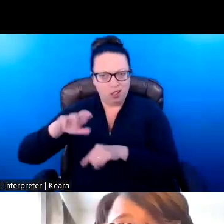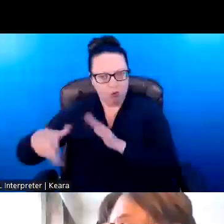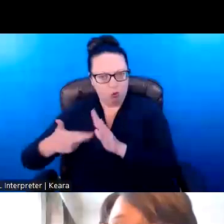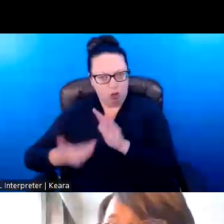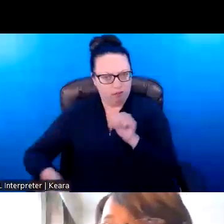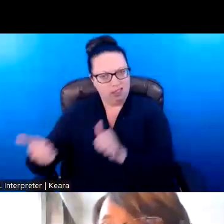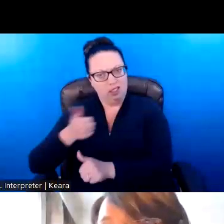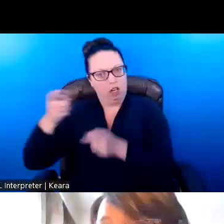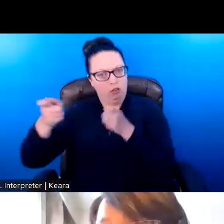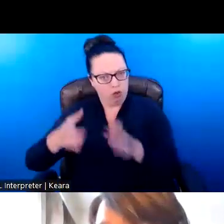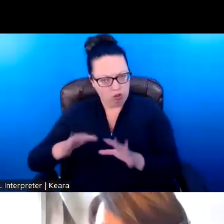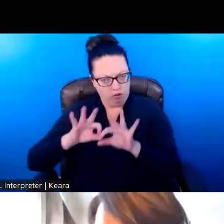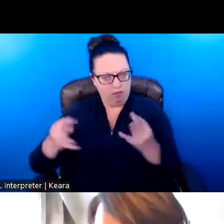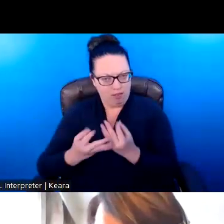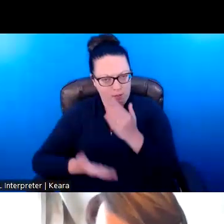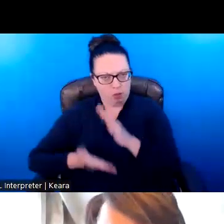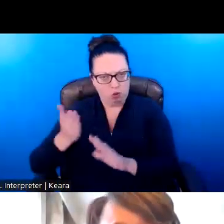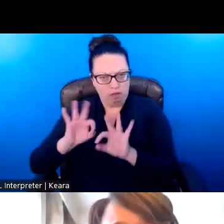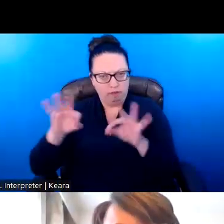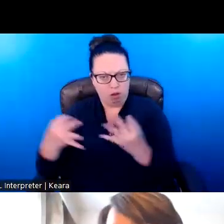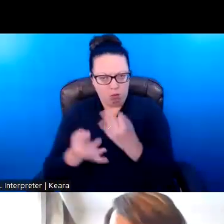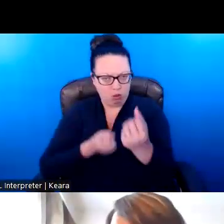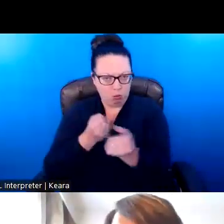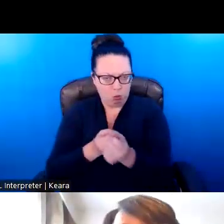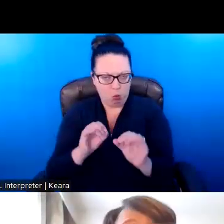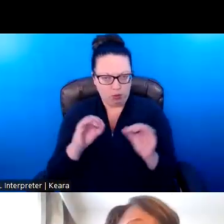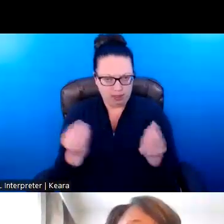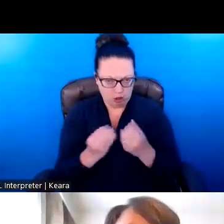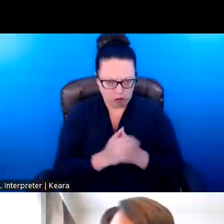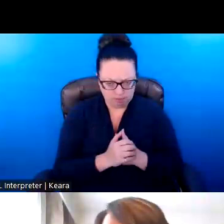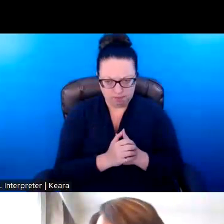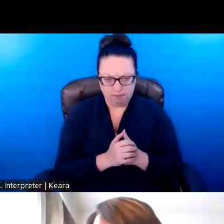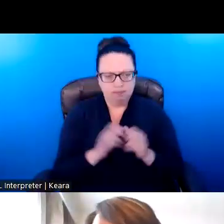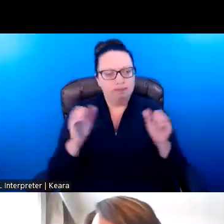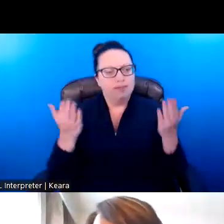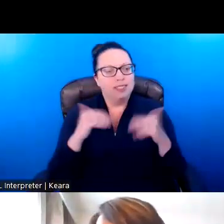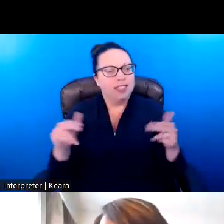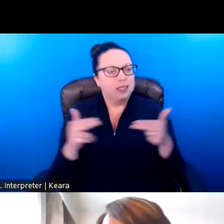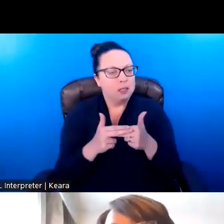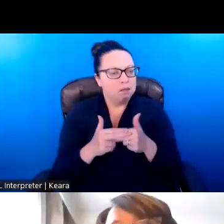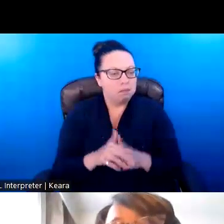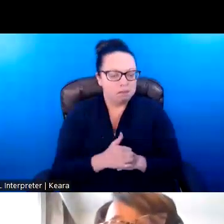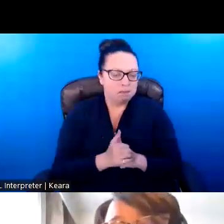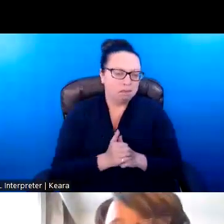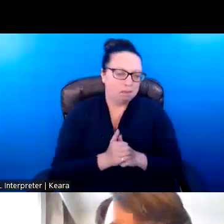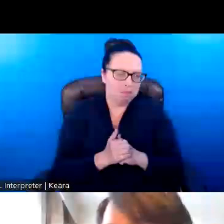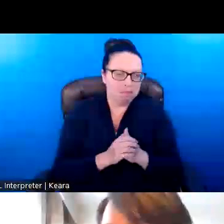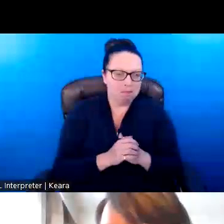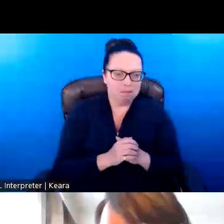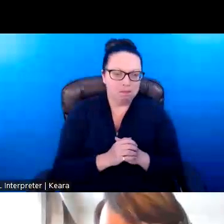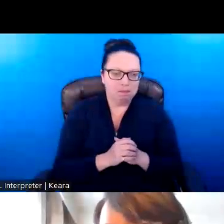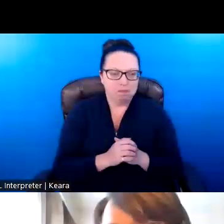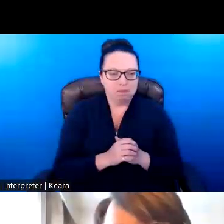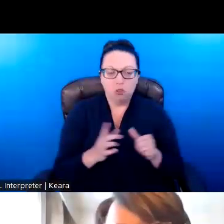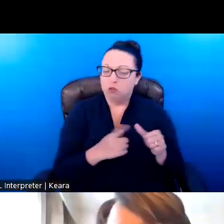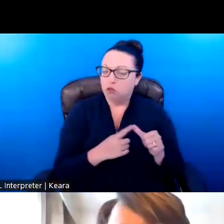director of a family-run family support organization. I can begin, you can go to the next slide. I want to start off by